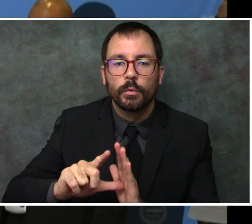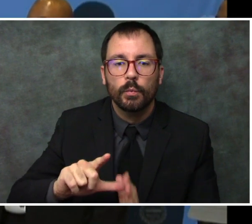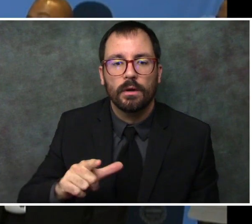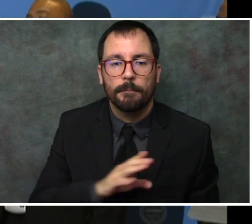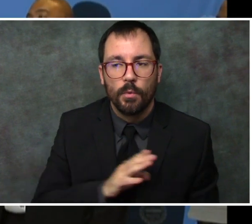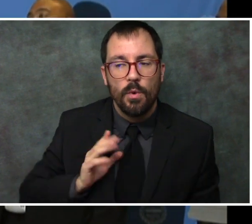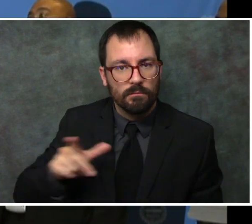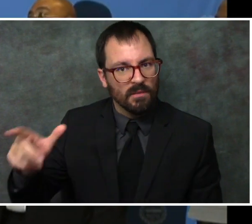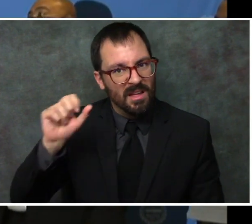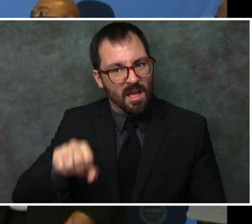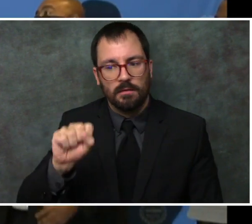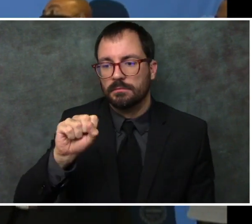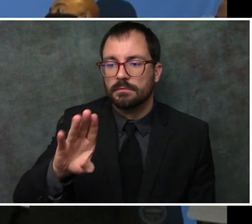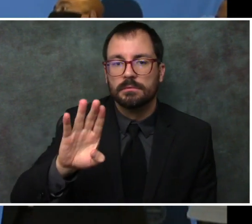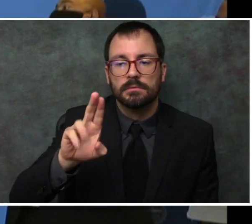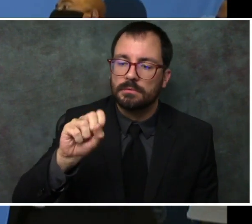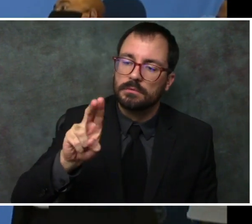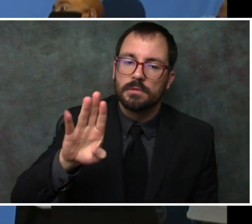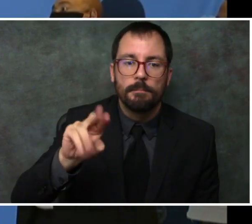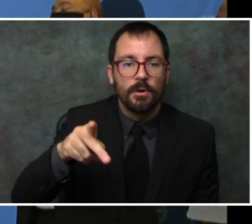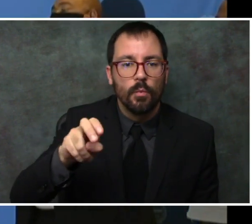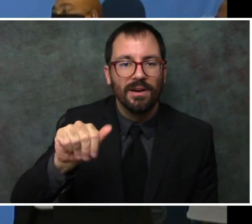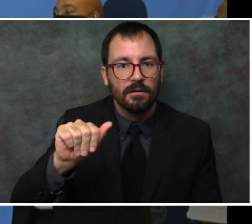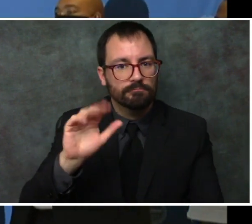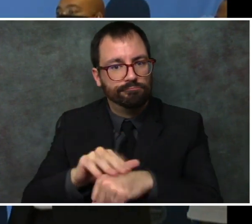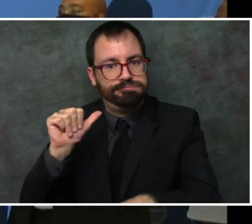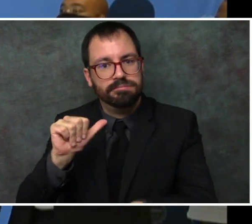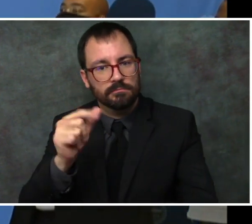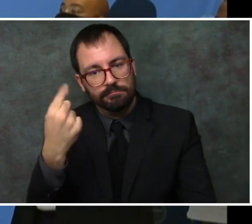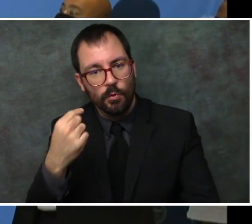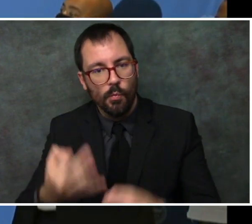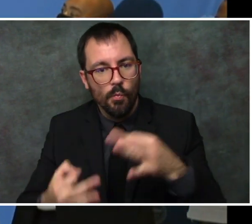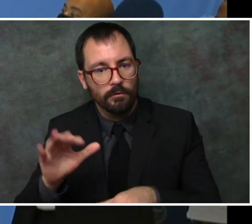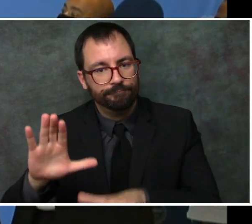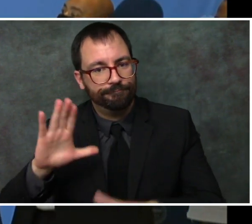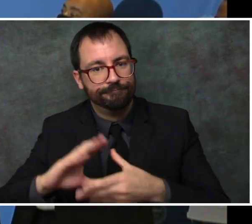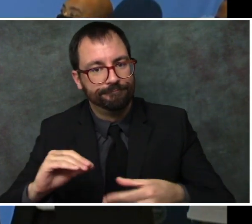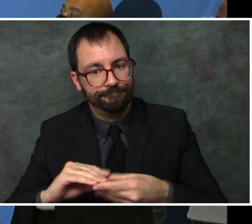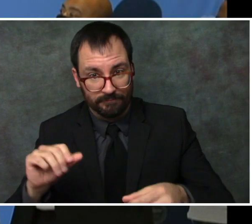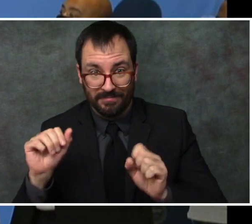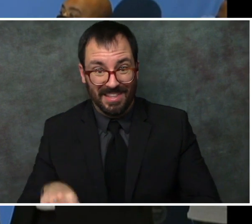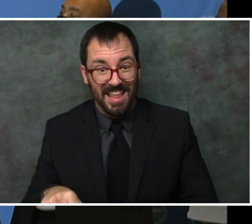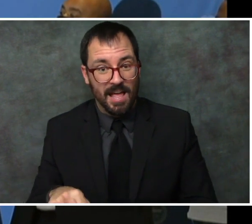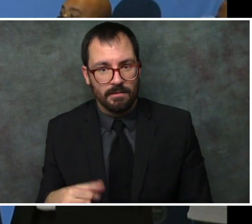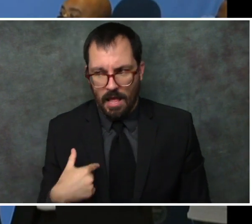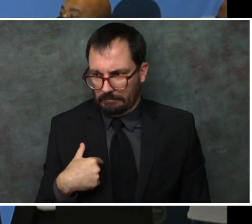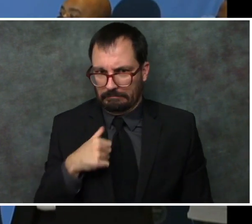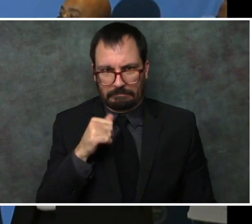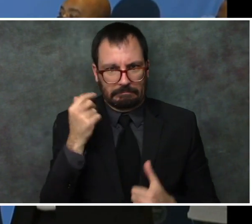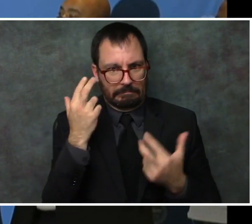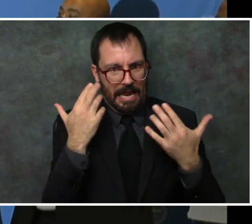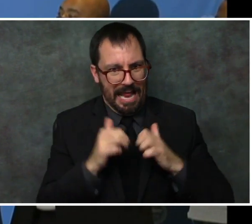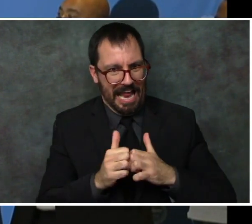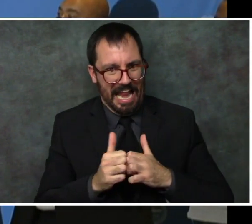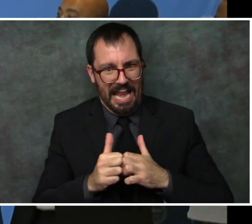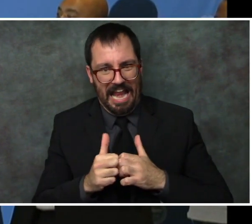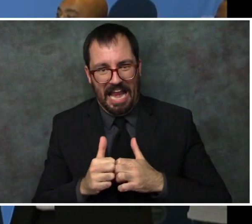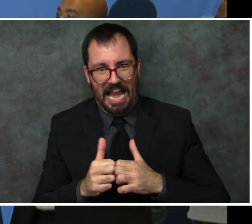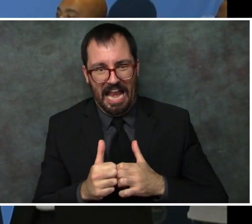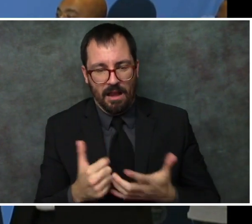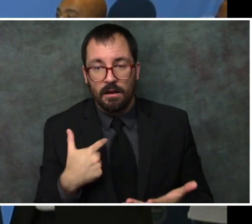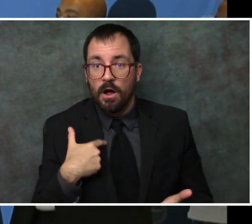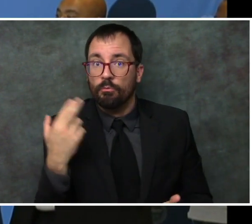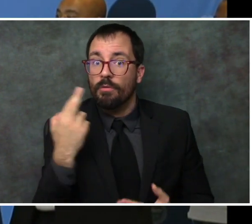moment, and I realized that I don't know how difficult that's going to be. And this task force has made that understanding and that acceptance of this part